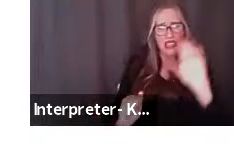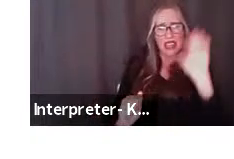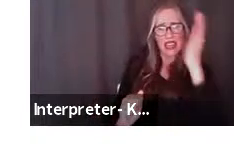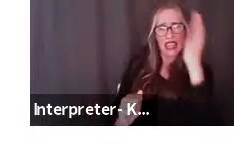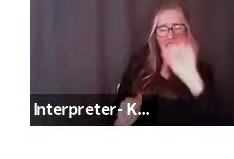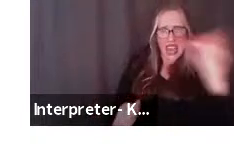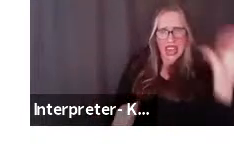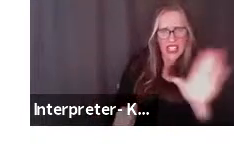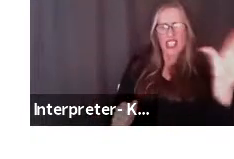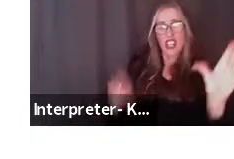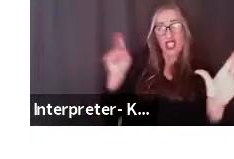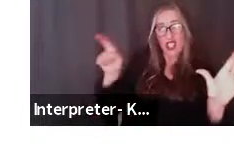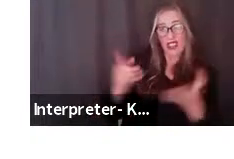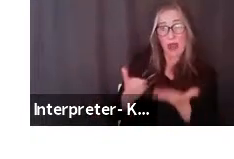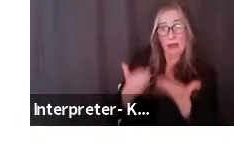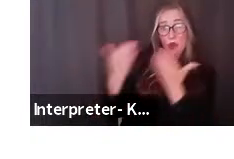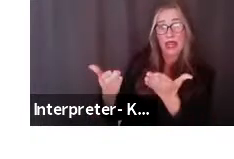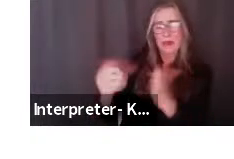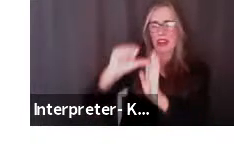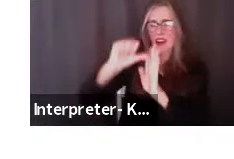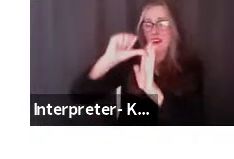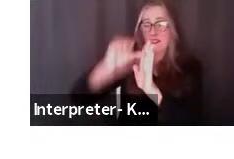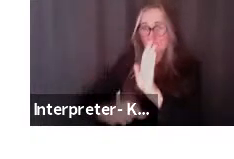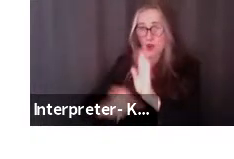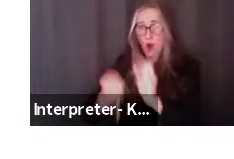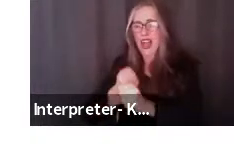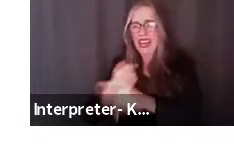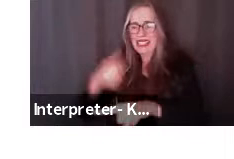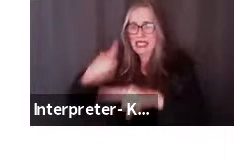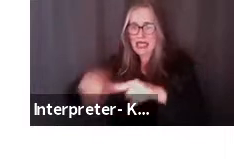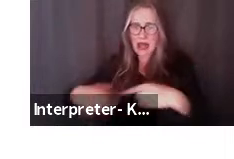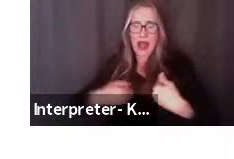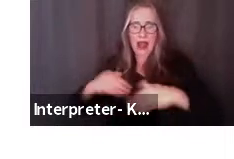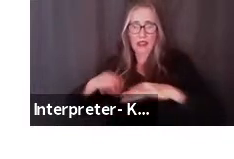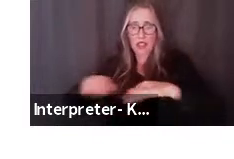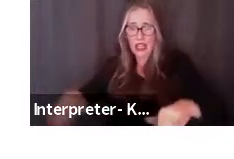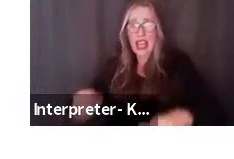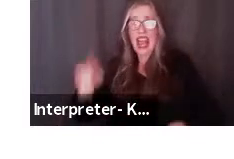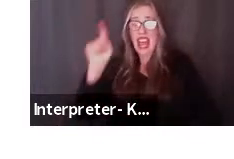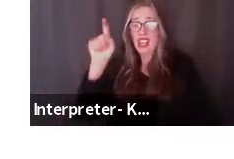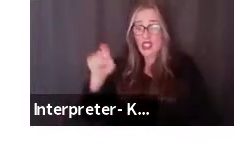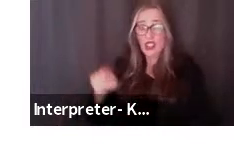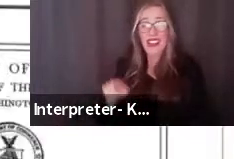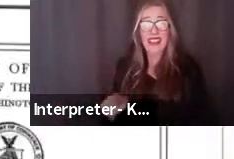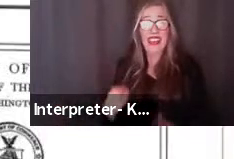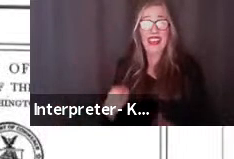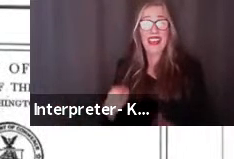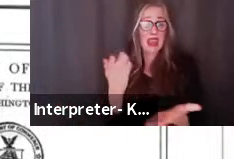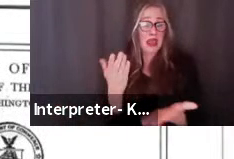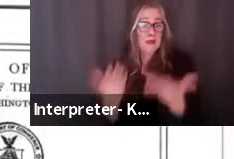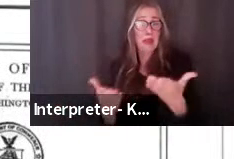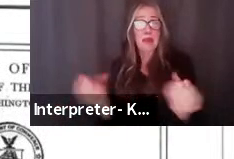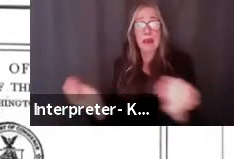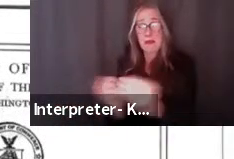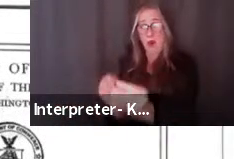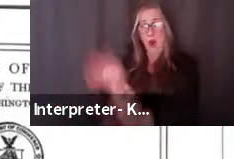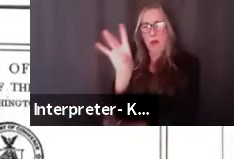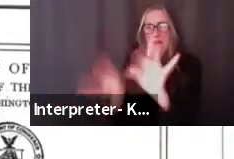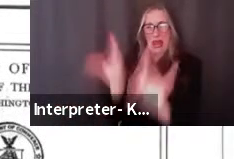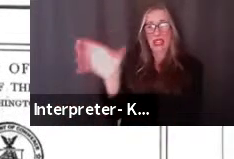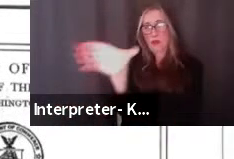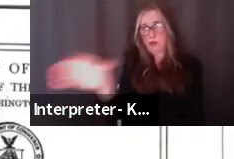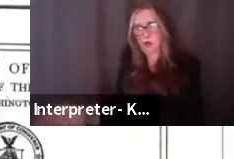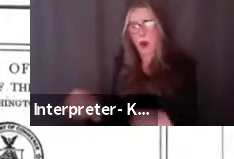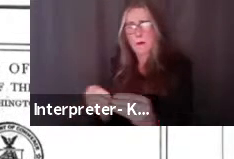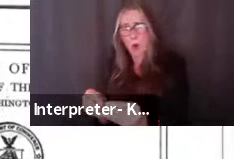sterilization and were asian immigrants disproportionately at risk of sterilization we calculated descriptive